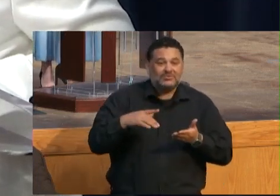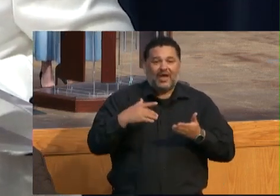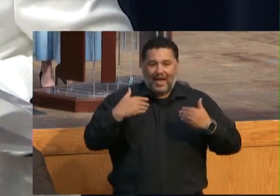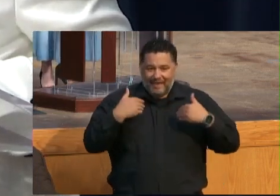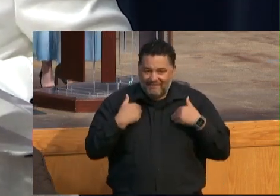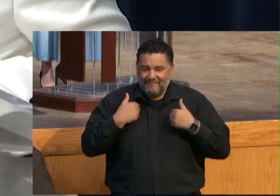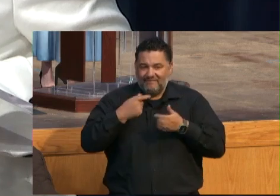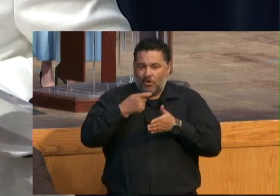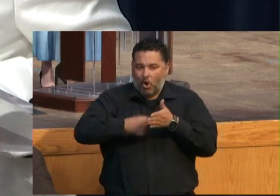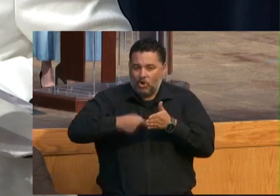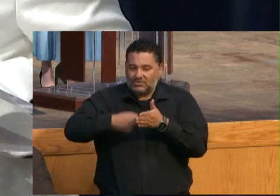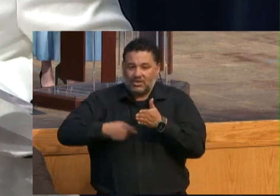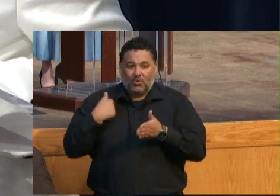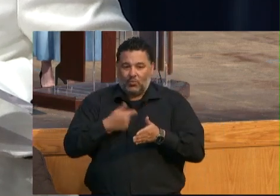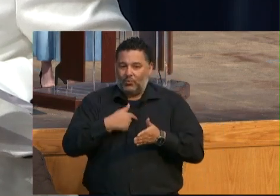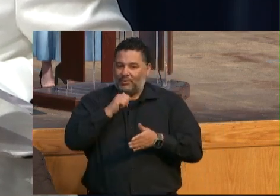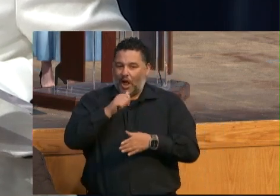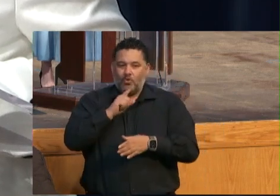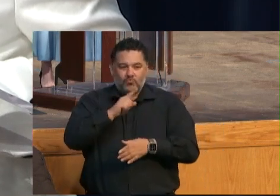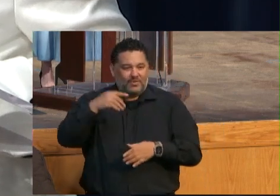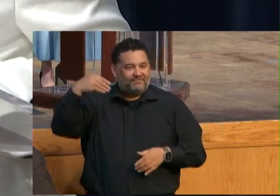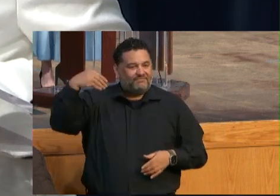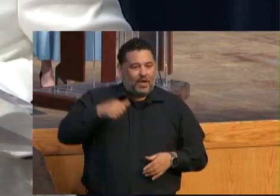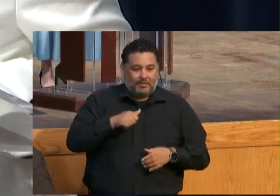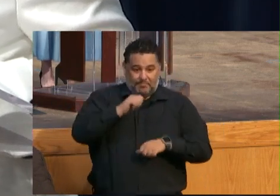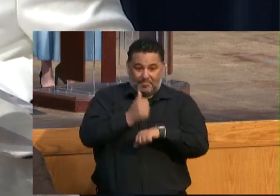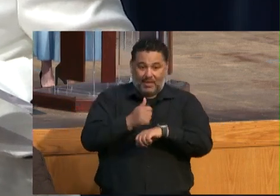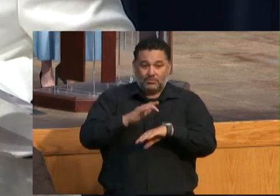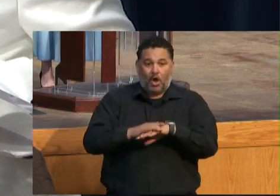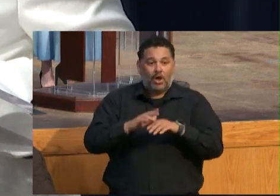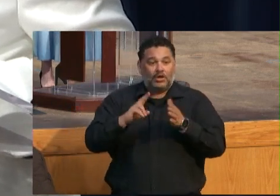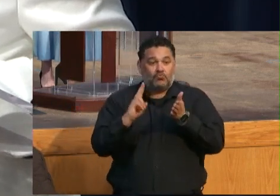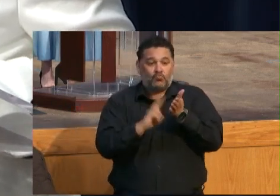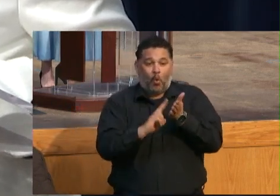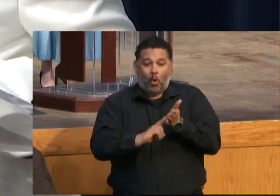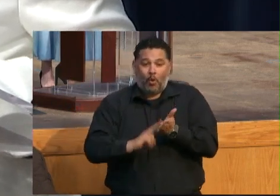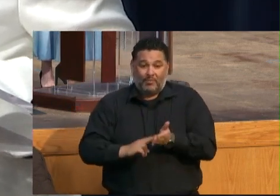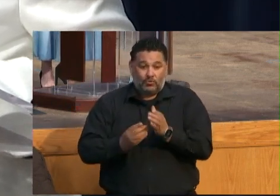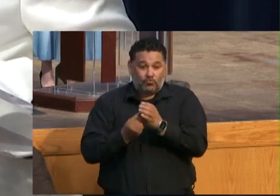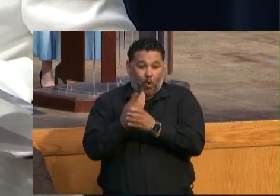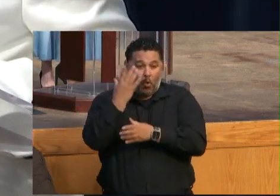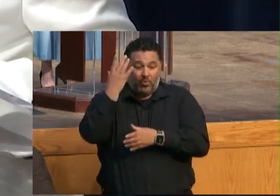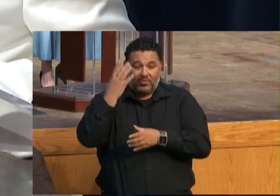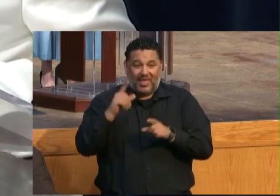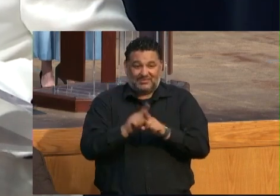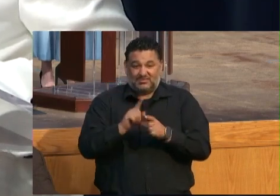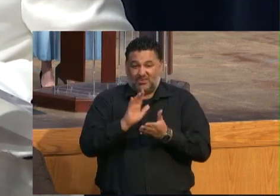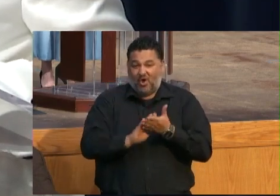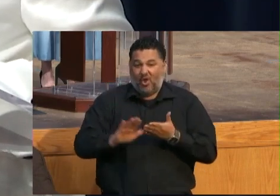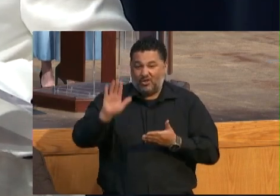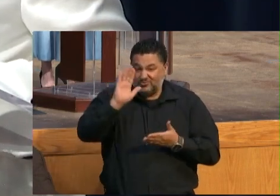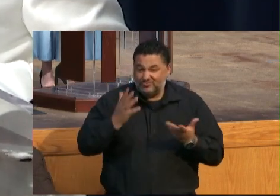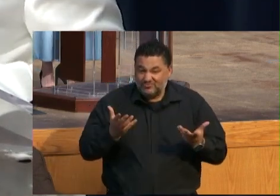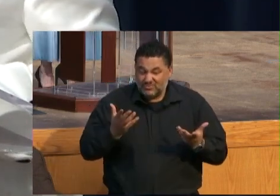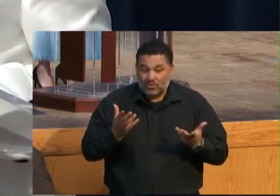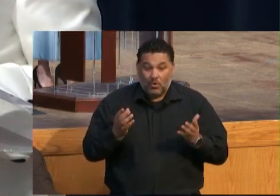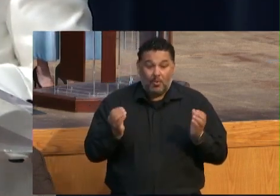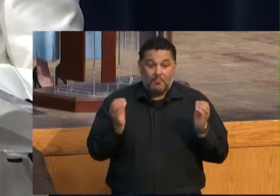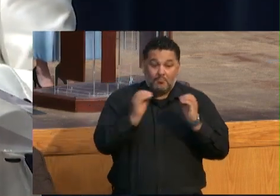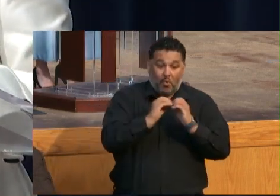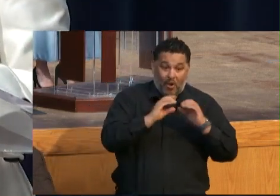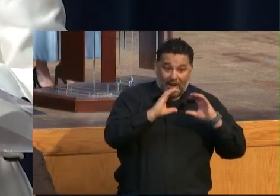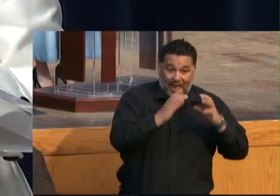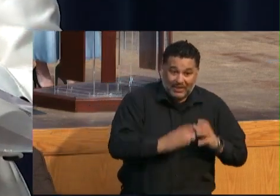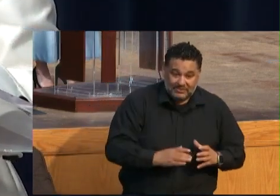really funded based on that enrollment growth as a college. And so more classes means a